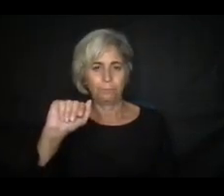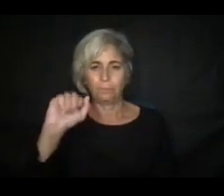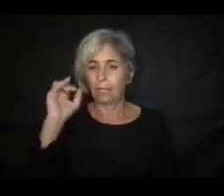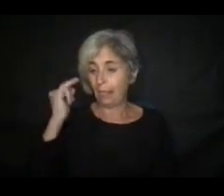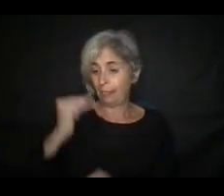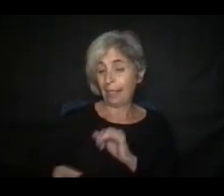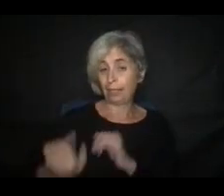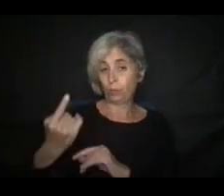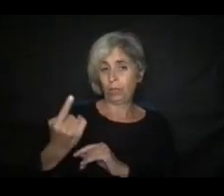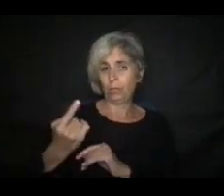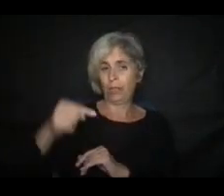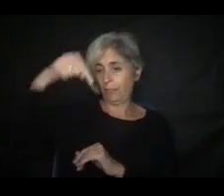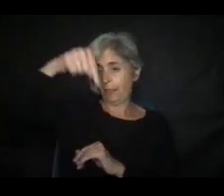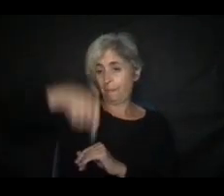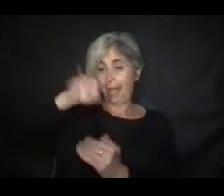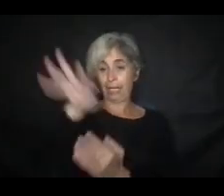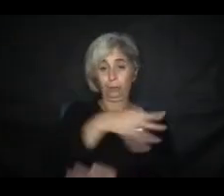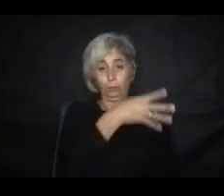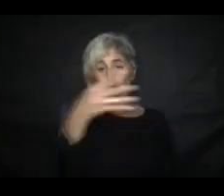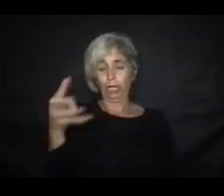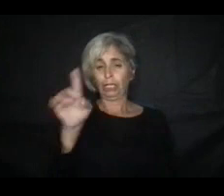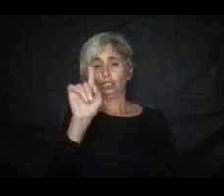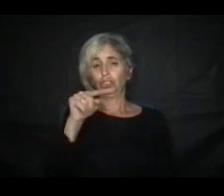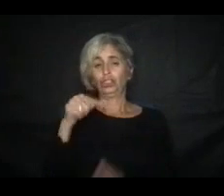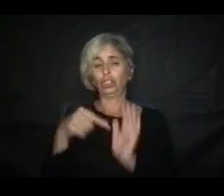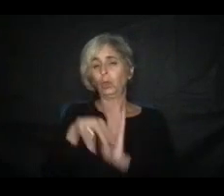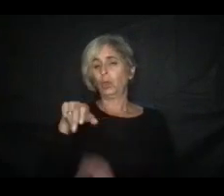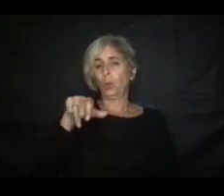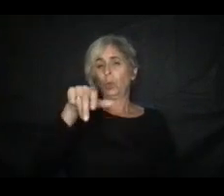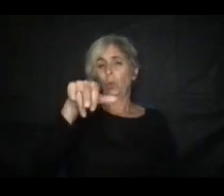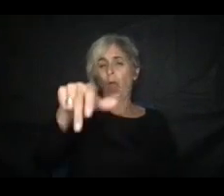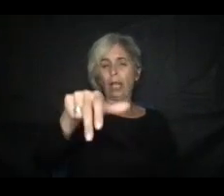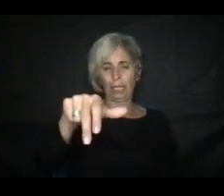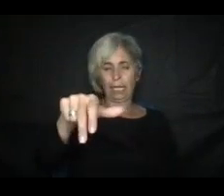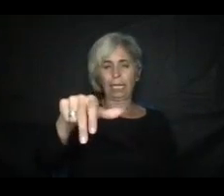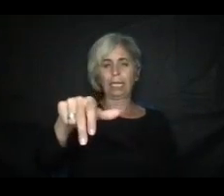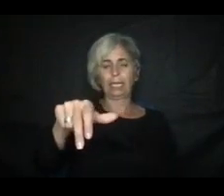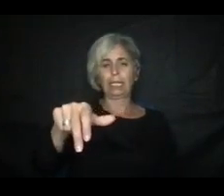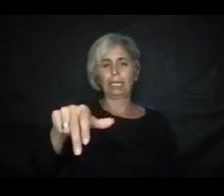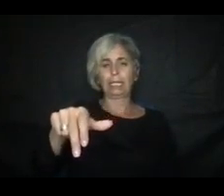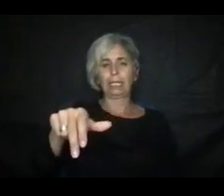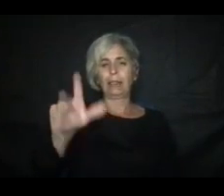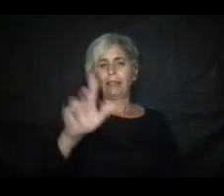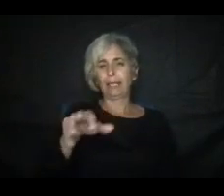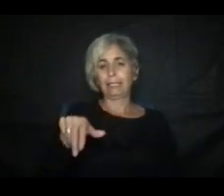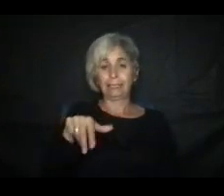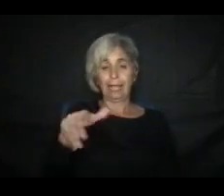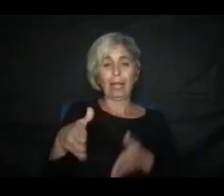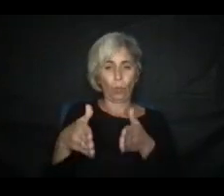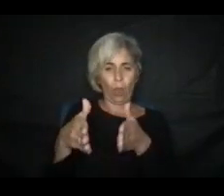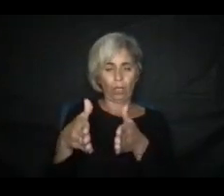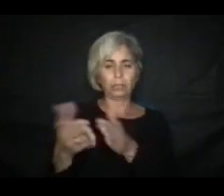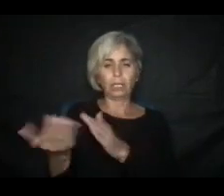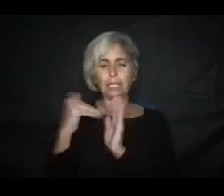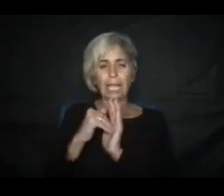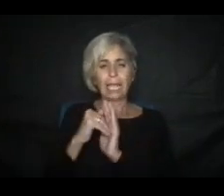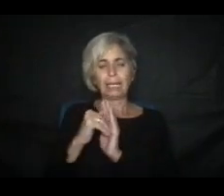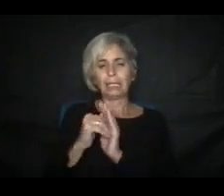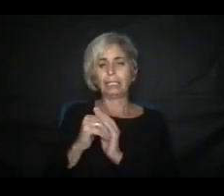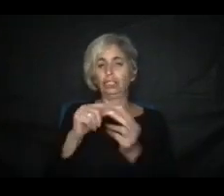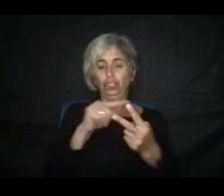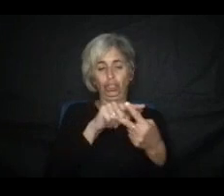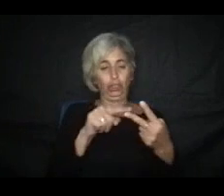Lastly, the bottom chart shows walking or our pedestrian facilities, things like sidewalks, would be again based on two